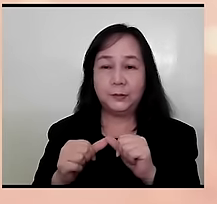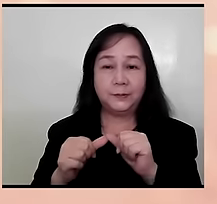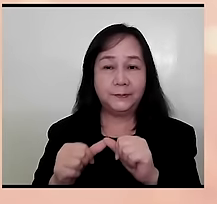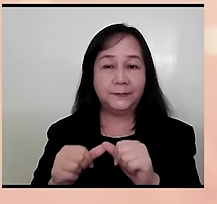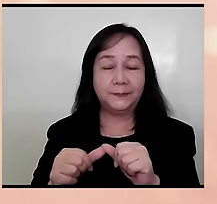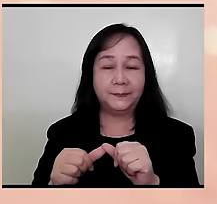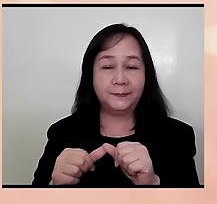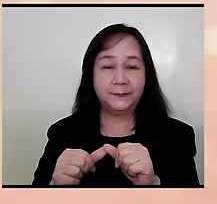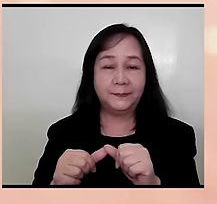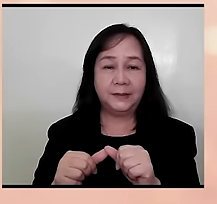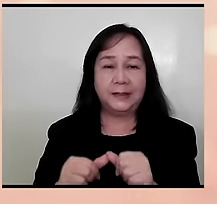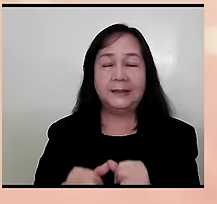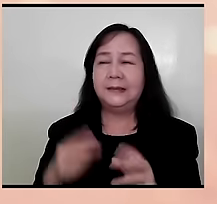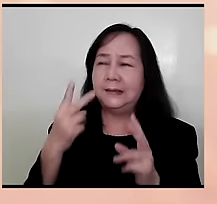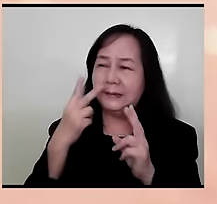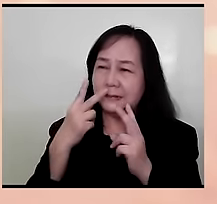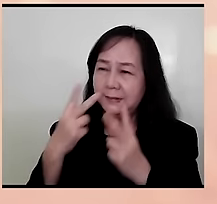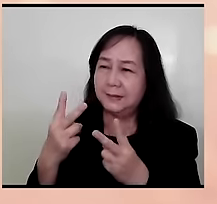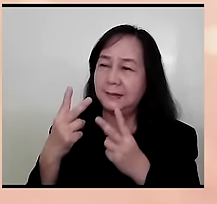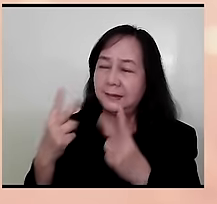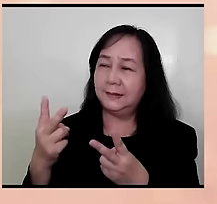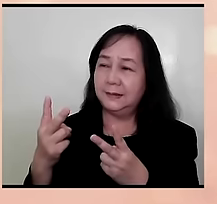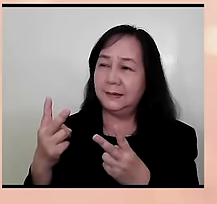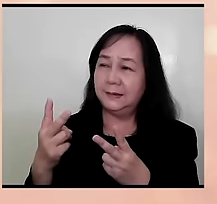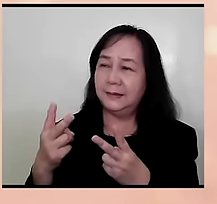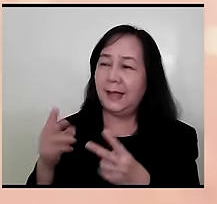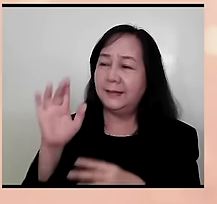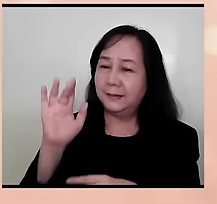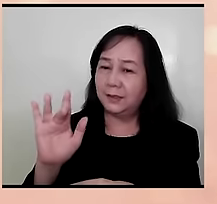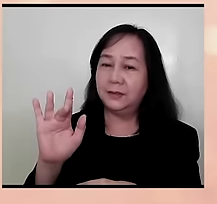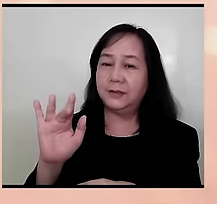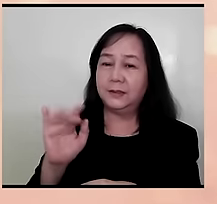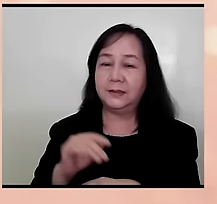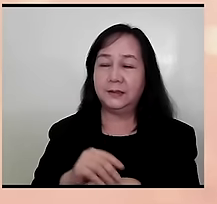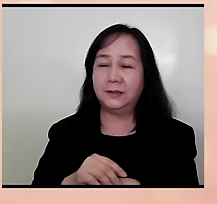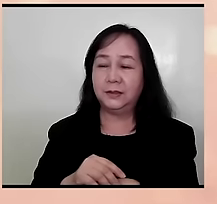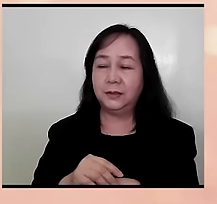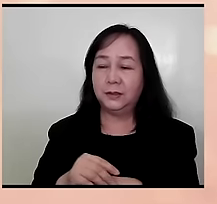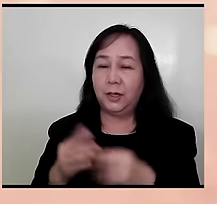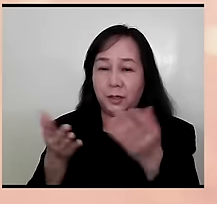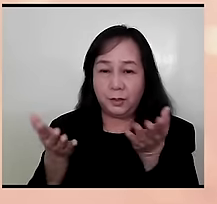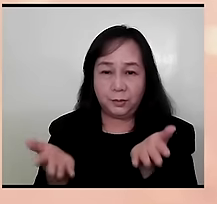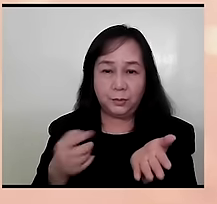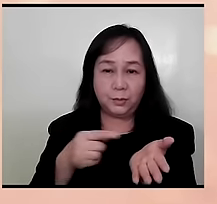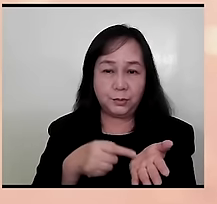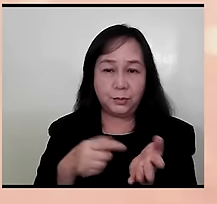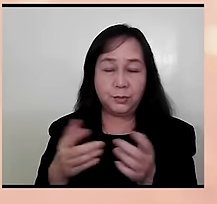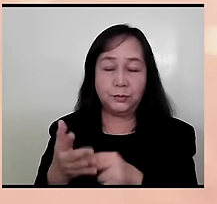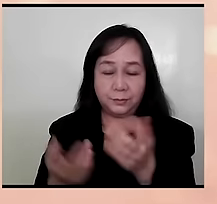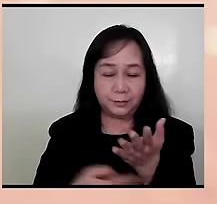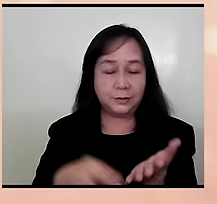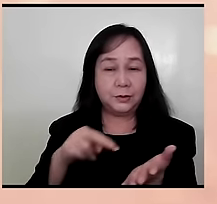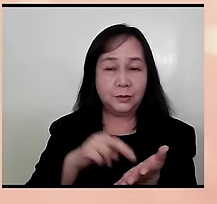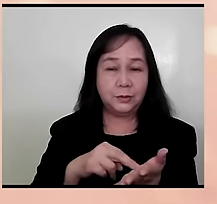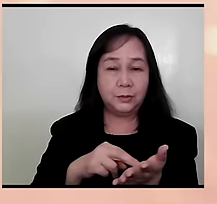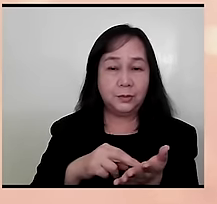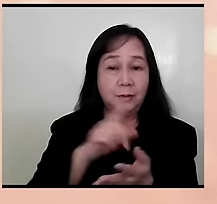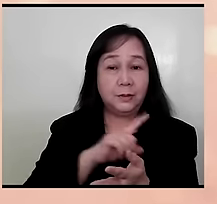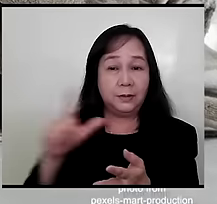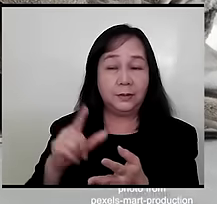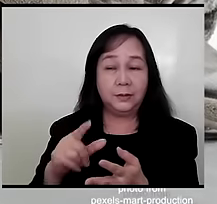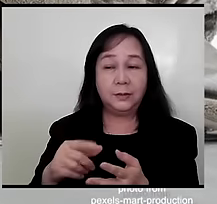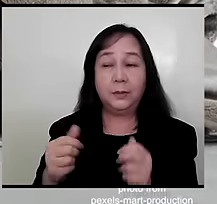continuously see and behold and touch the wounds of the risen Lord in the wounds of our brothers and